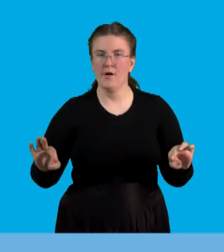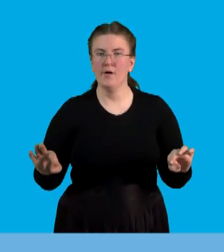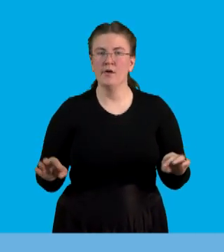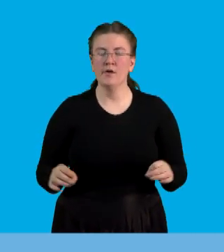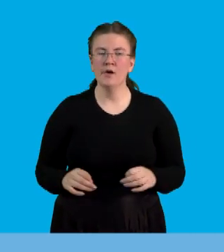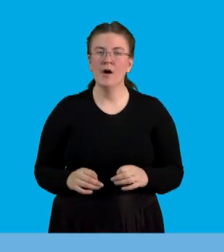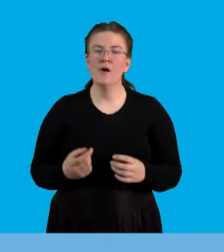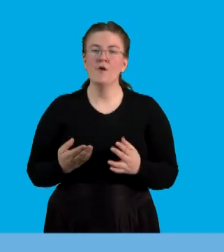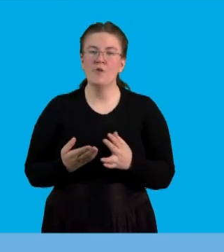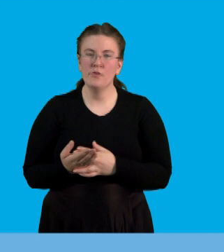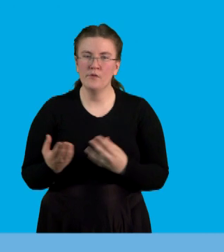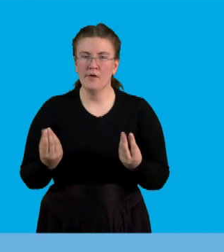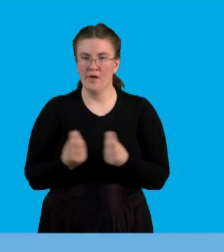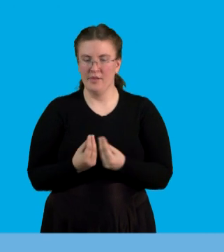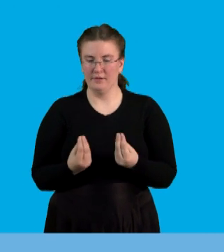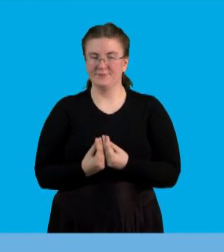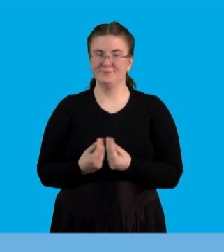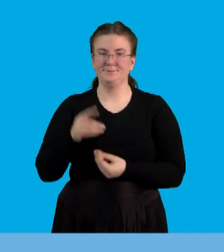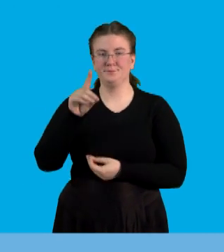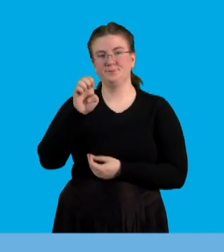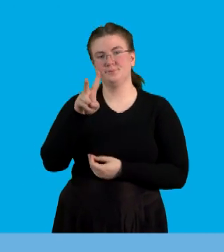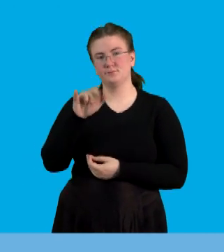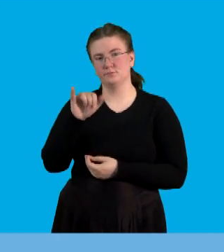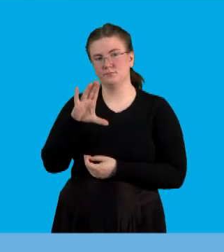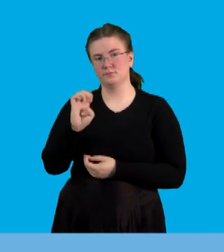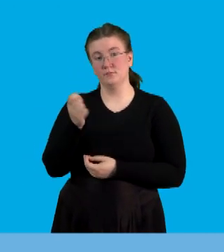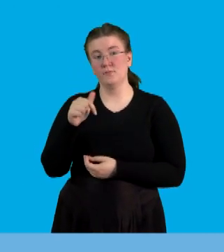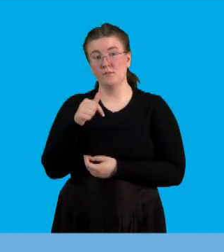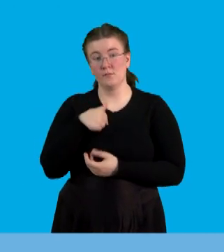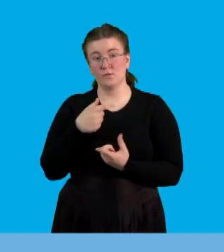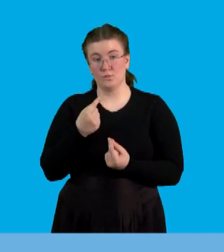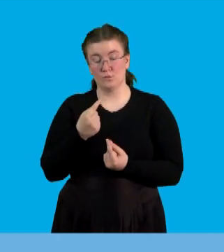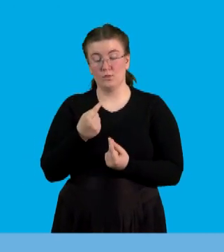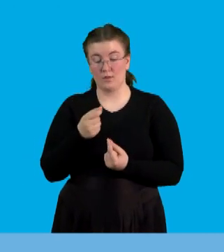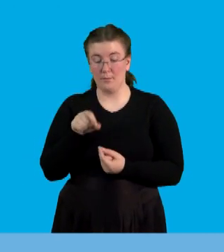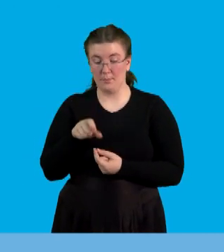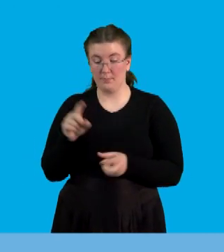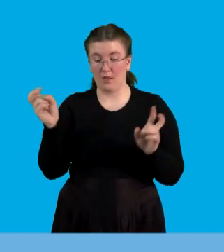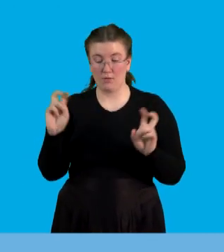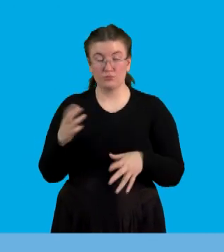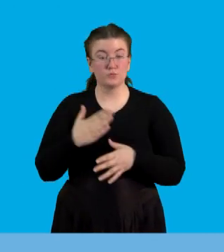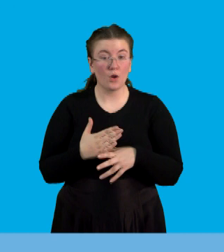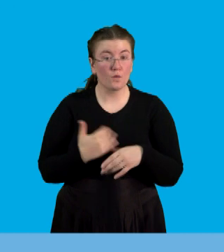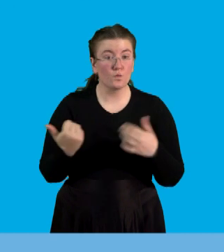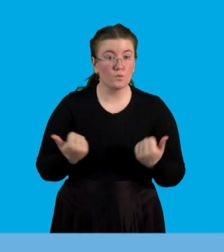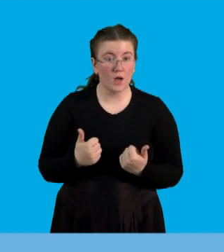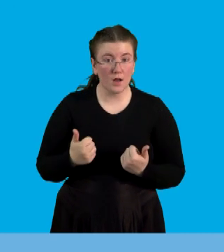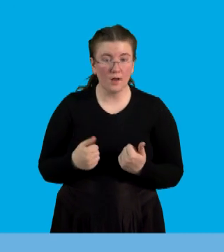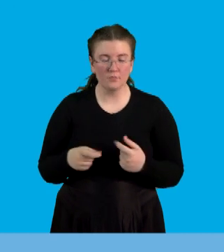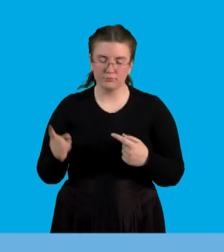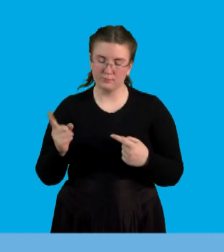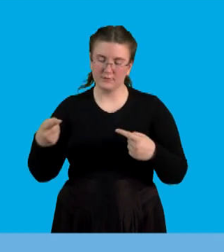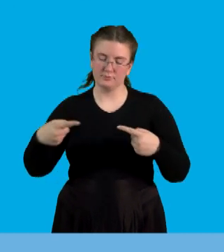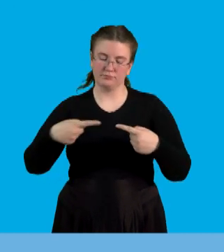terminal of a cell through a device, and then in so doing, this circuit must be closed. So for this